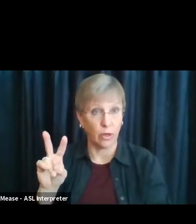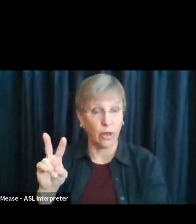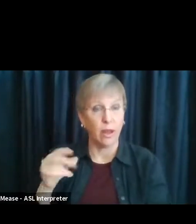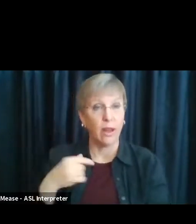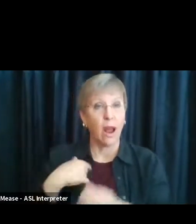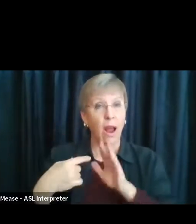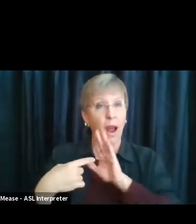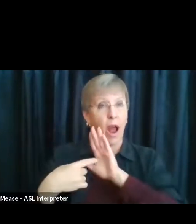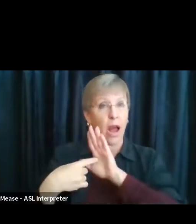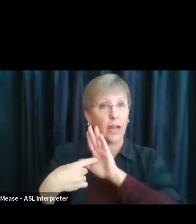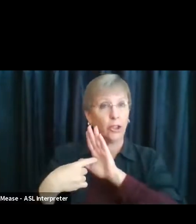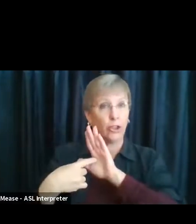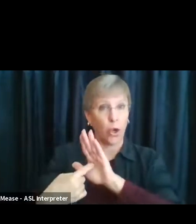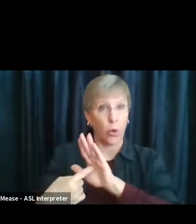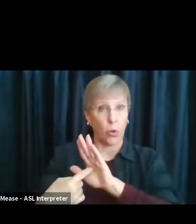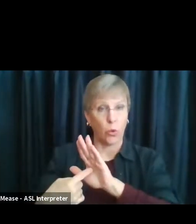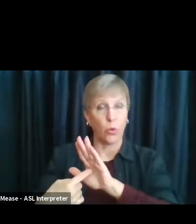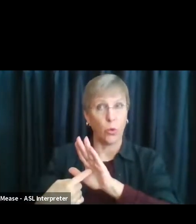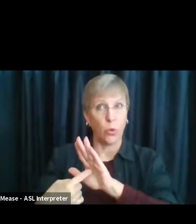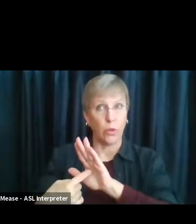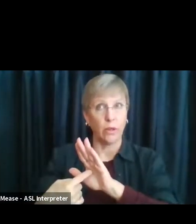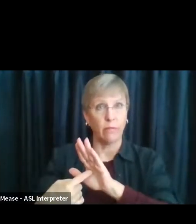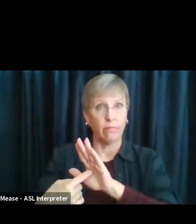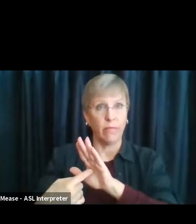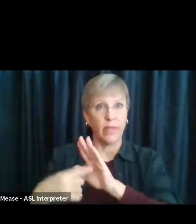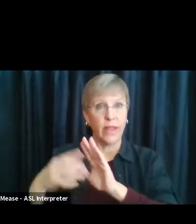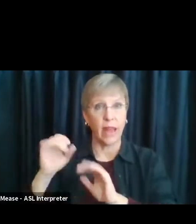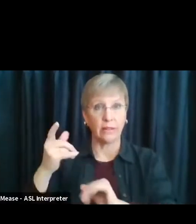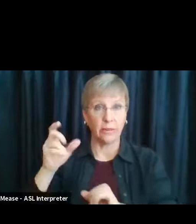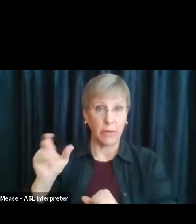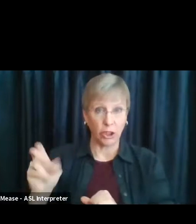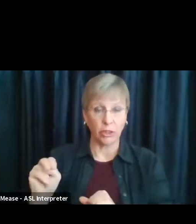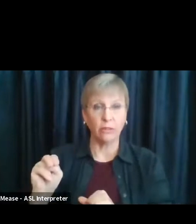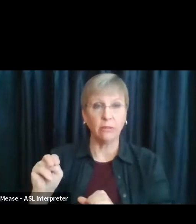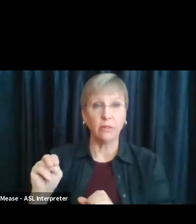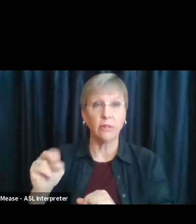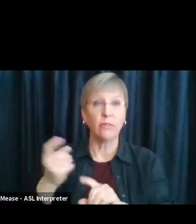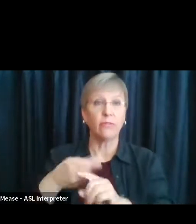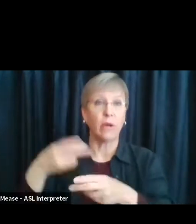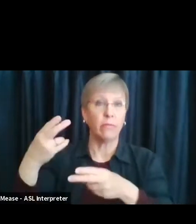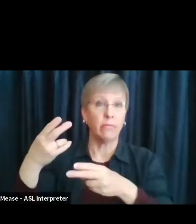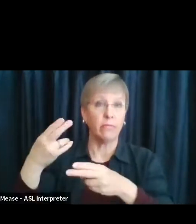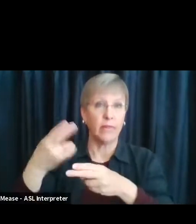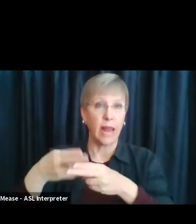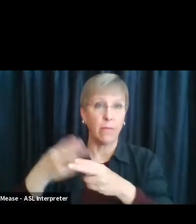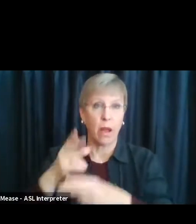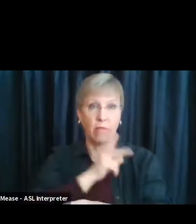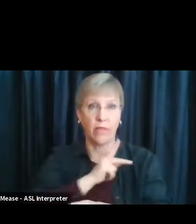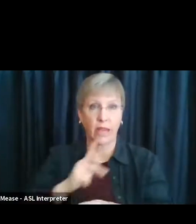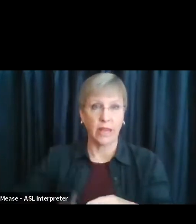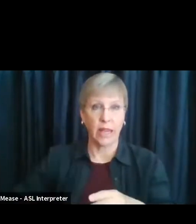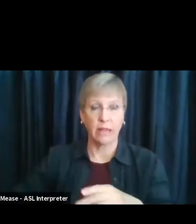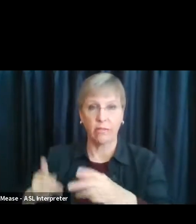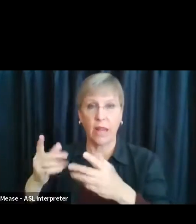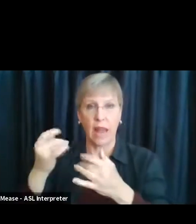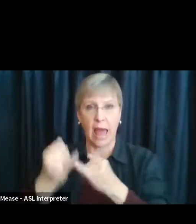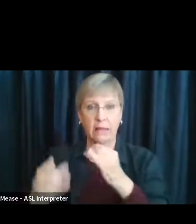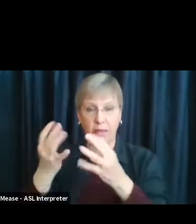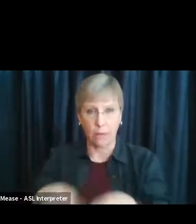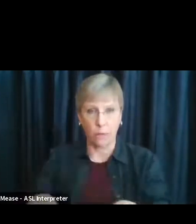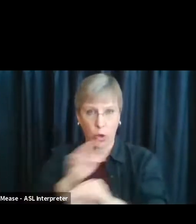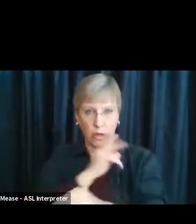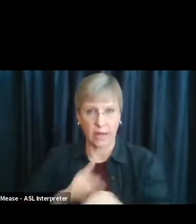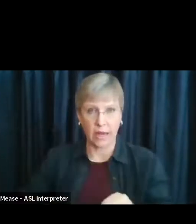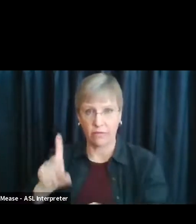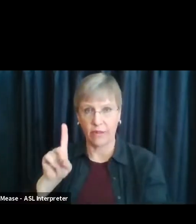showed this exhibition called Béanzin, from the name of the king, of the last important king of Dahomey. I